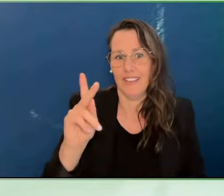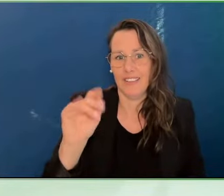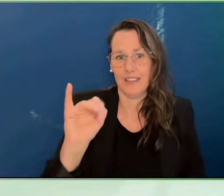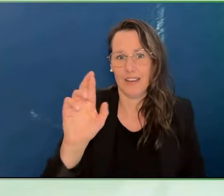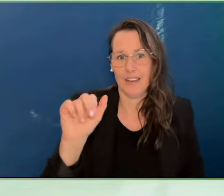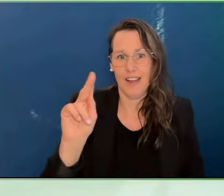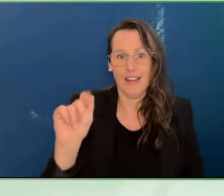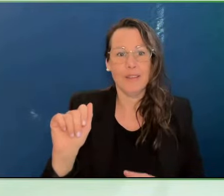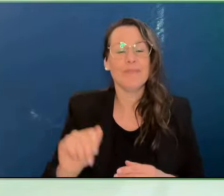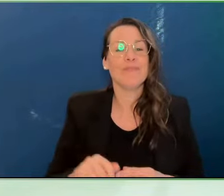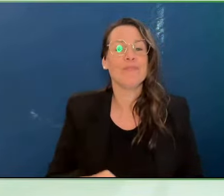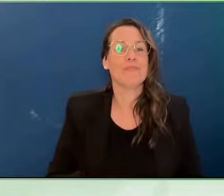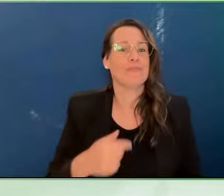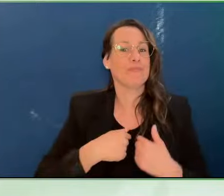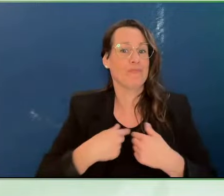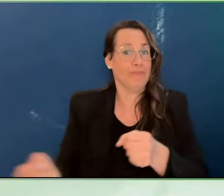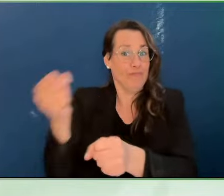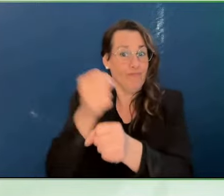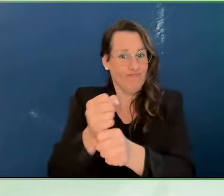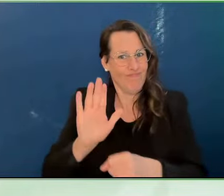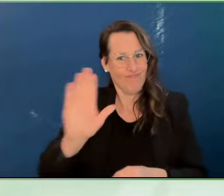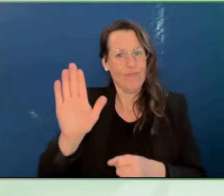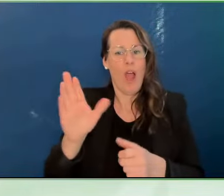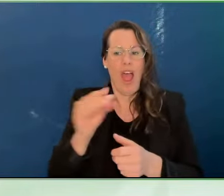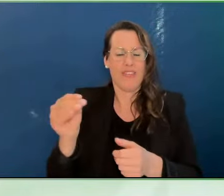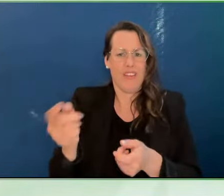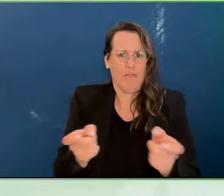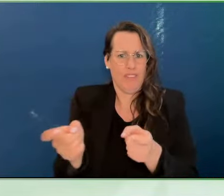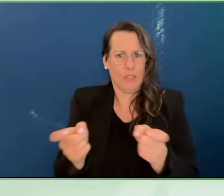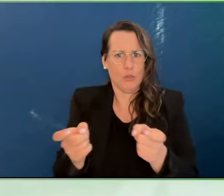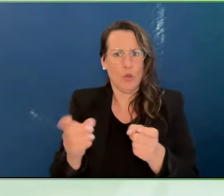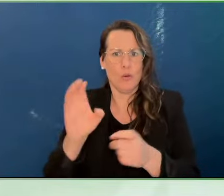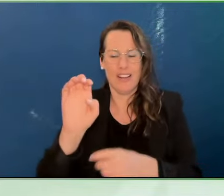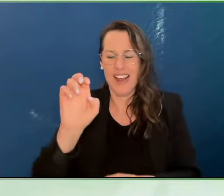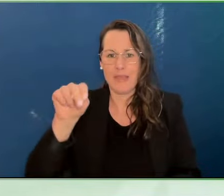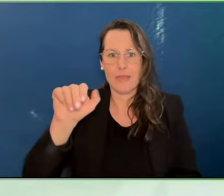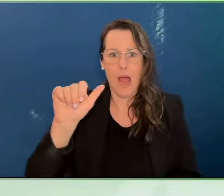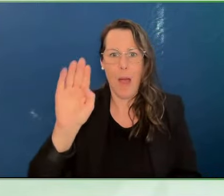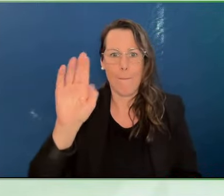thrive. And then, of course, we have the Inclusive Africa Conference.